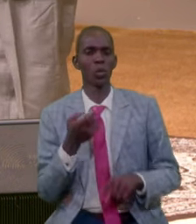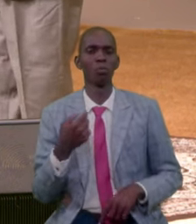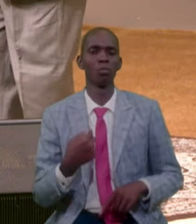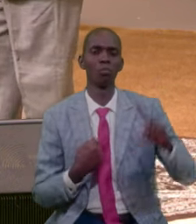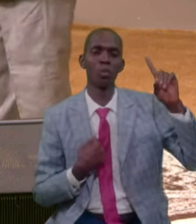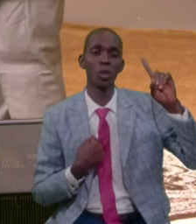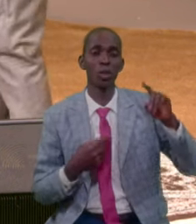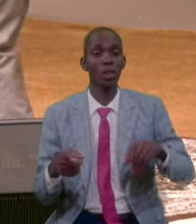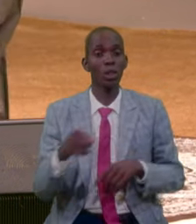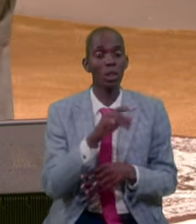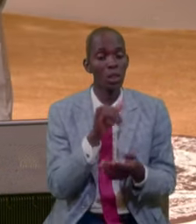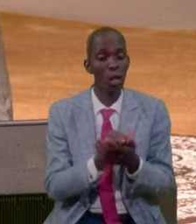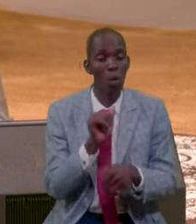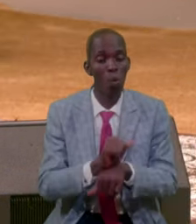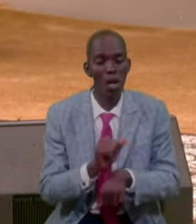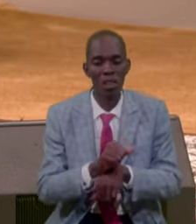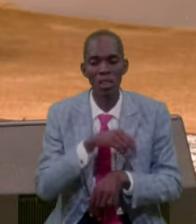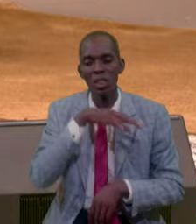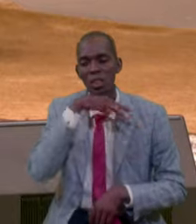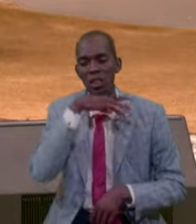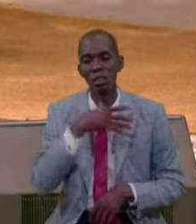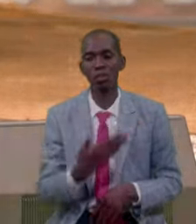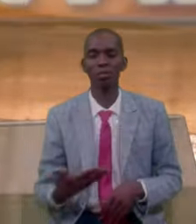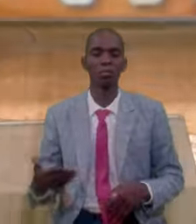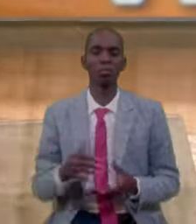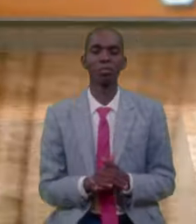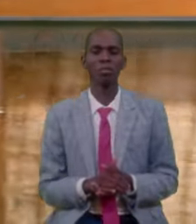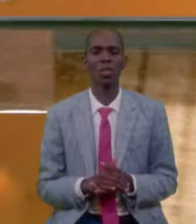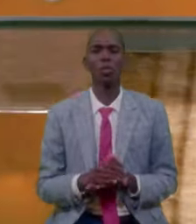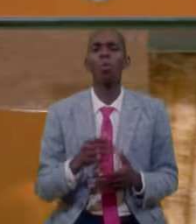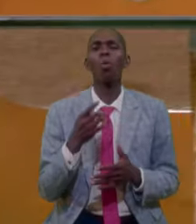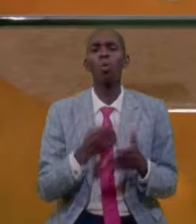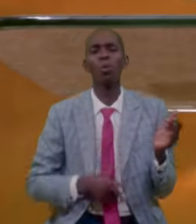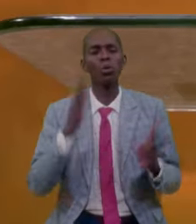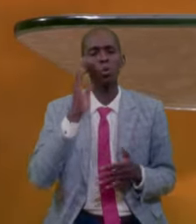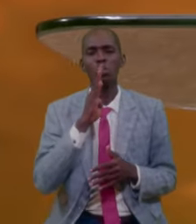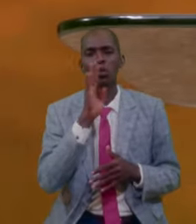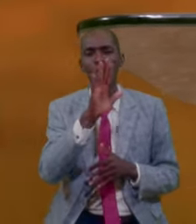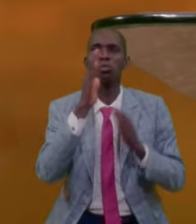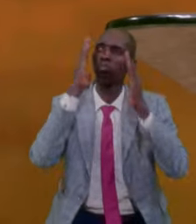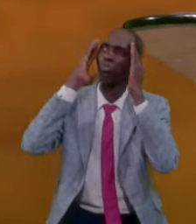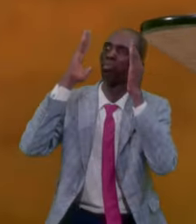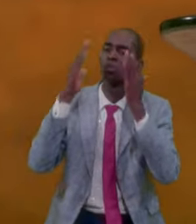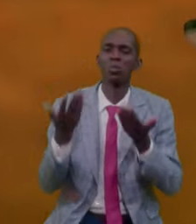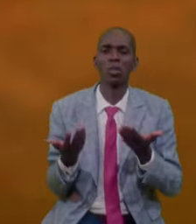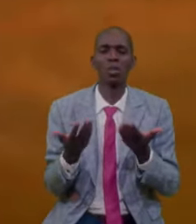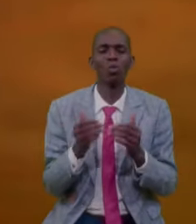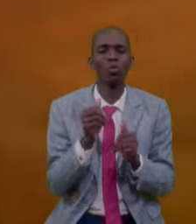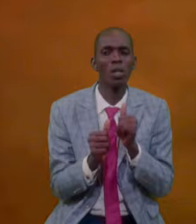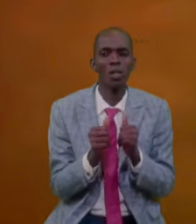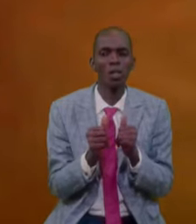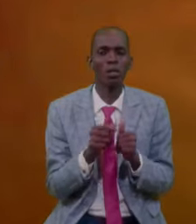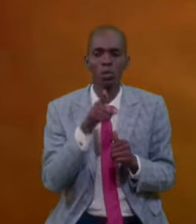that work iniquity. Where should your priority be? Your priority should be on having